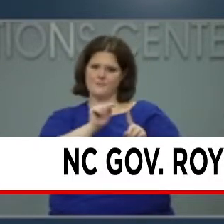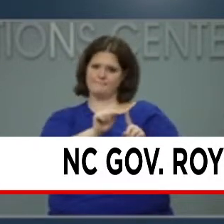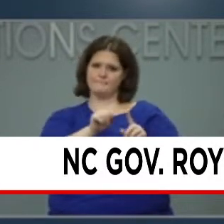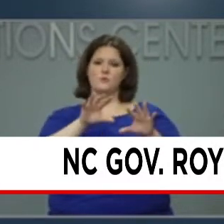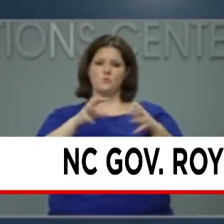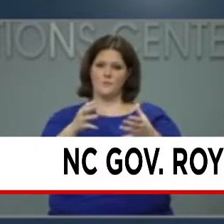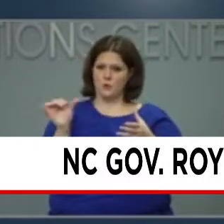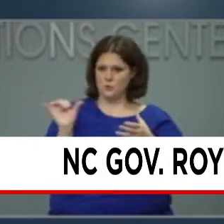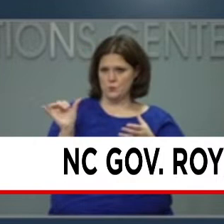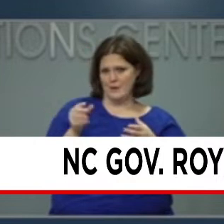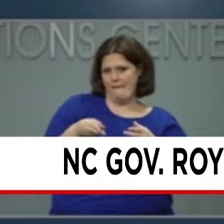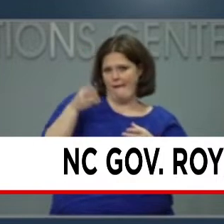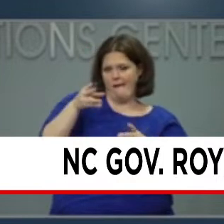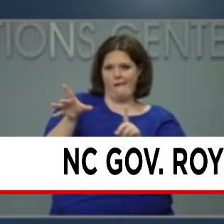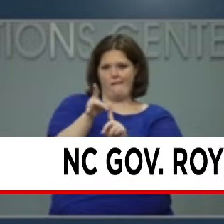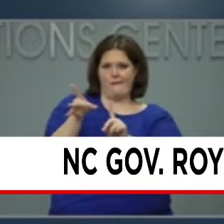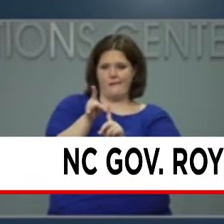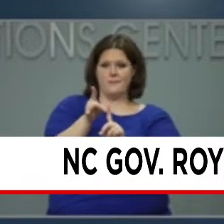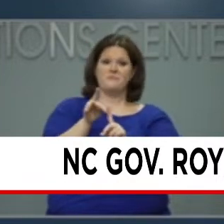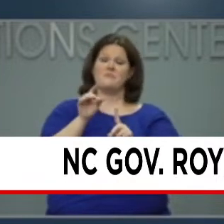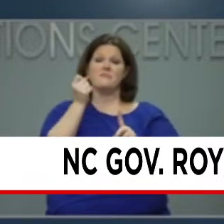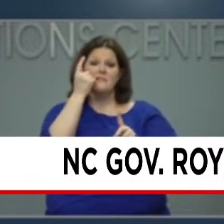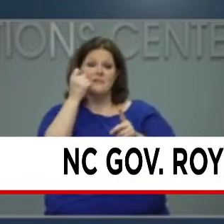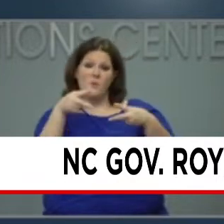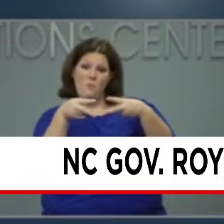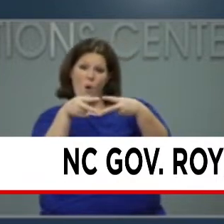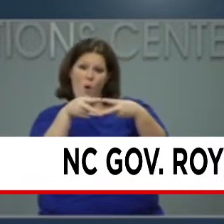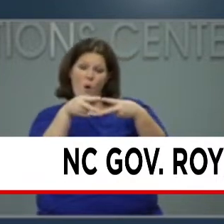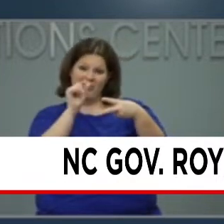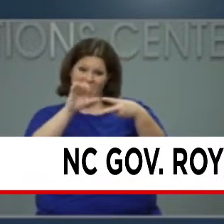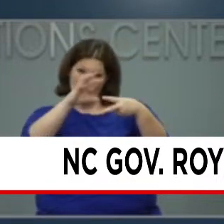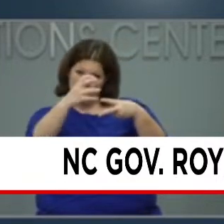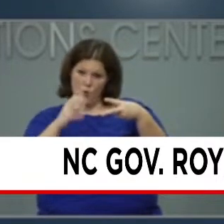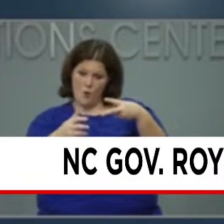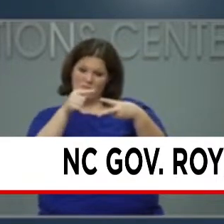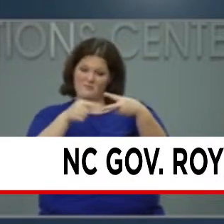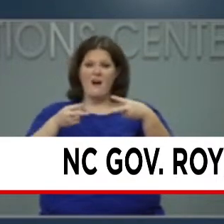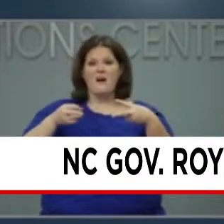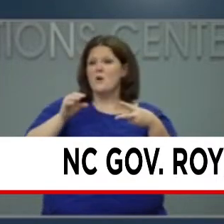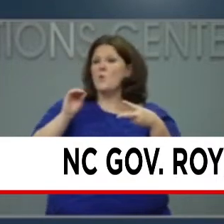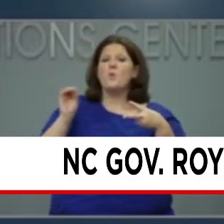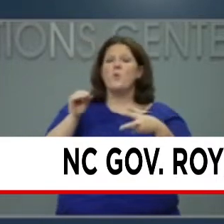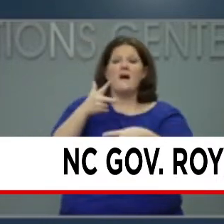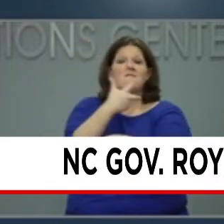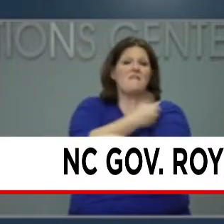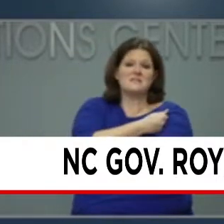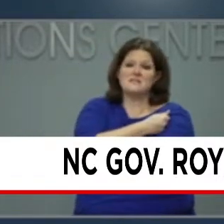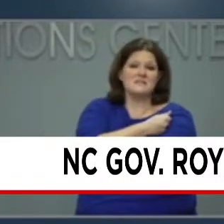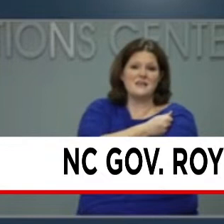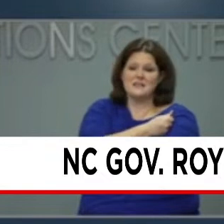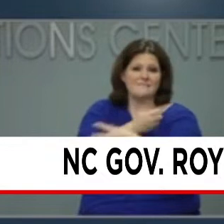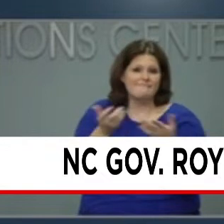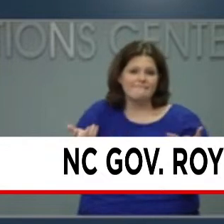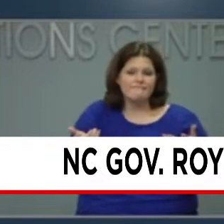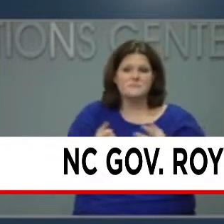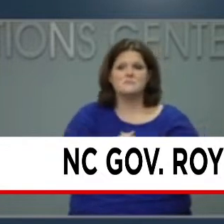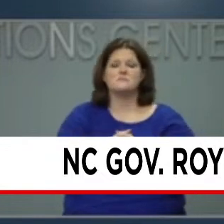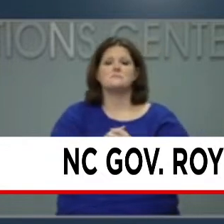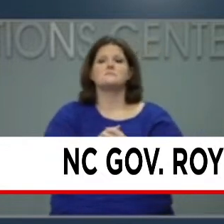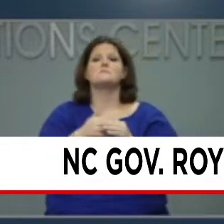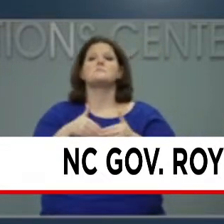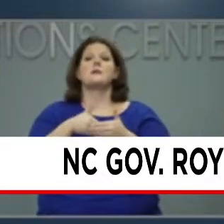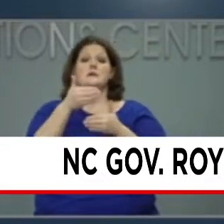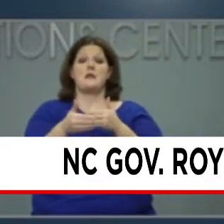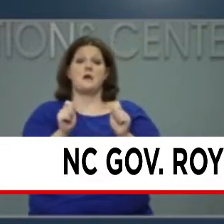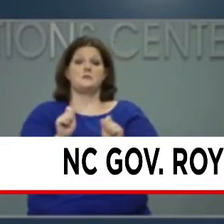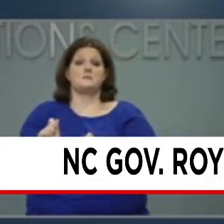lower vaccination rates, which I'll show you in a later slide. Next, we look at the percent of tests that are positive. This graph also goes